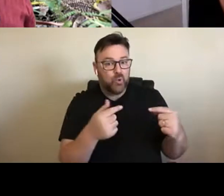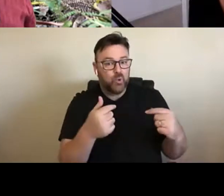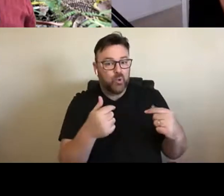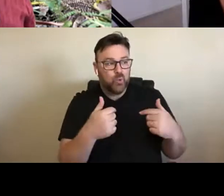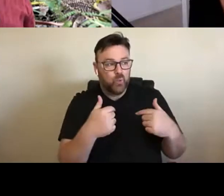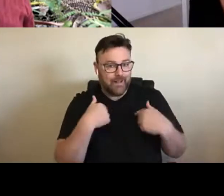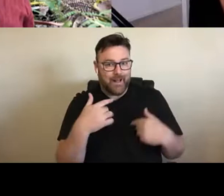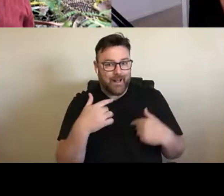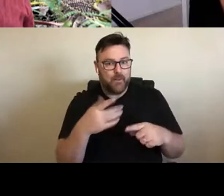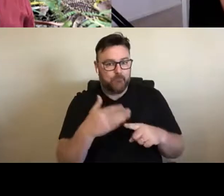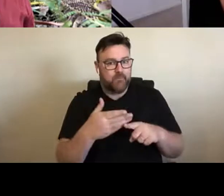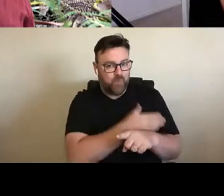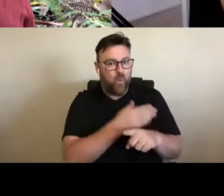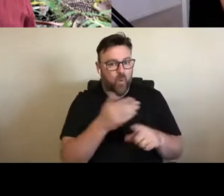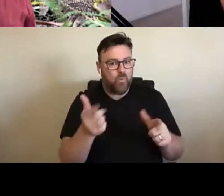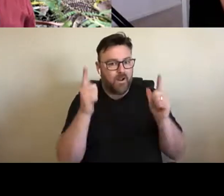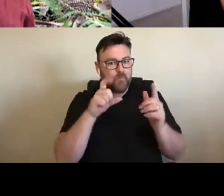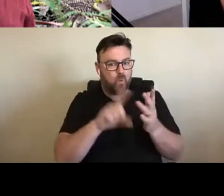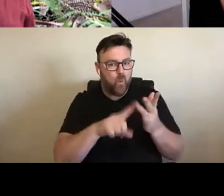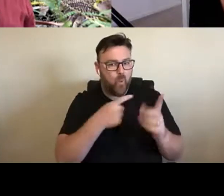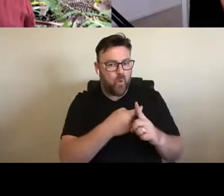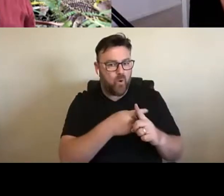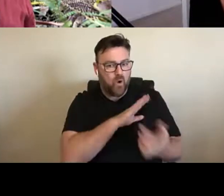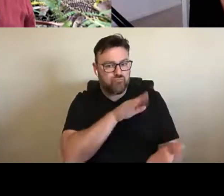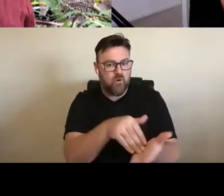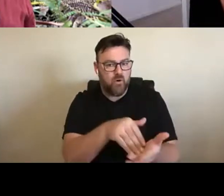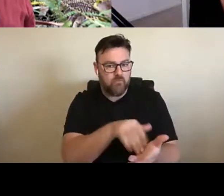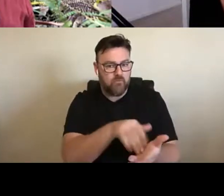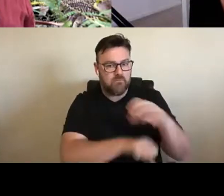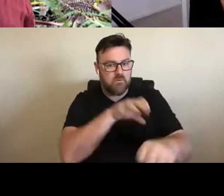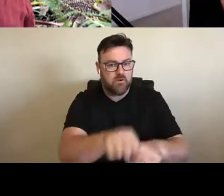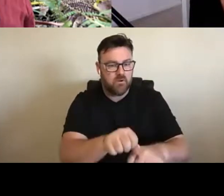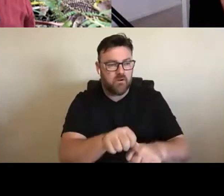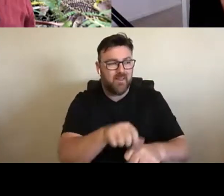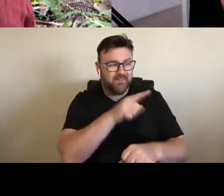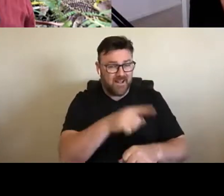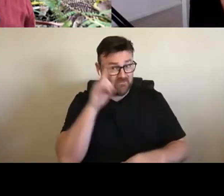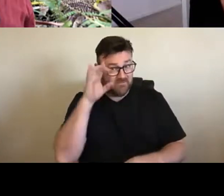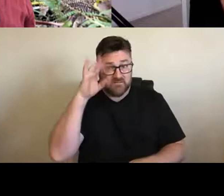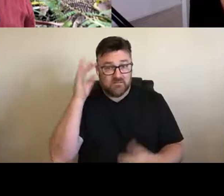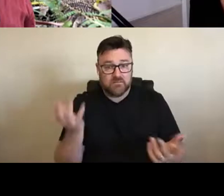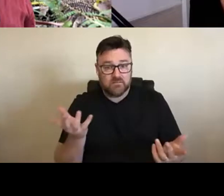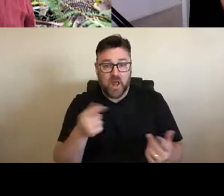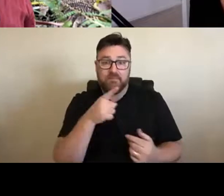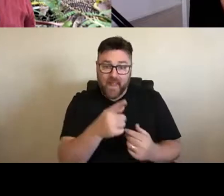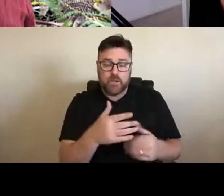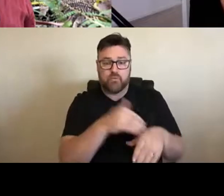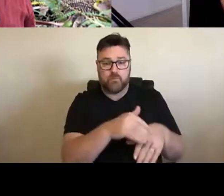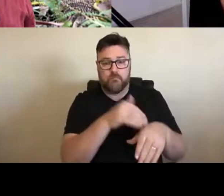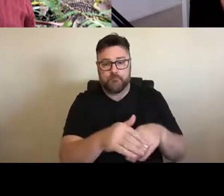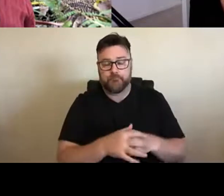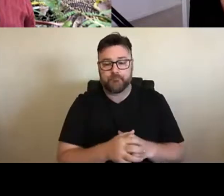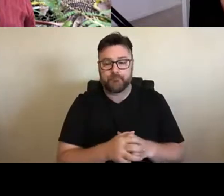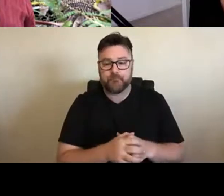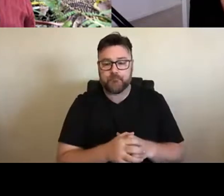came it indicates how ridiculous the whole paradigm is. That is where we have a major problem. So